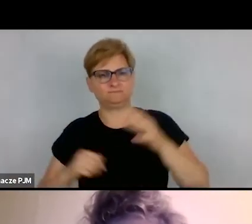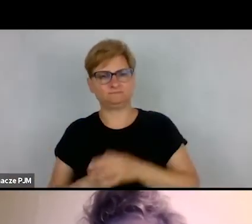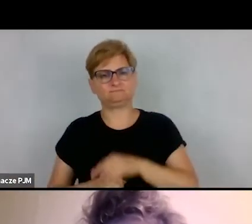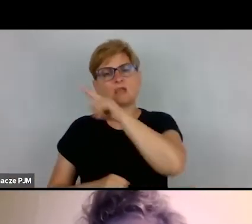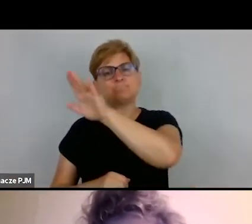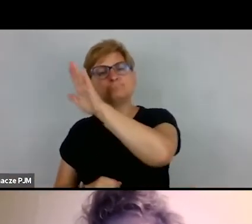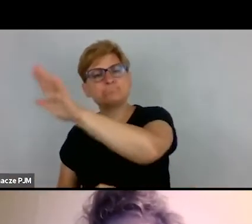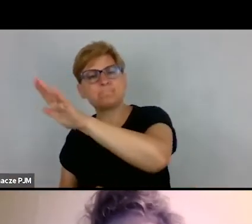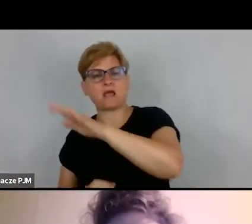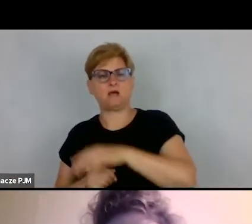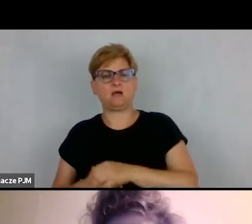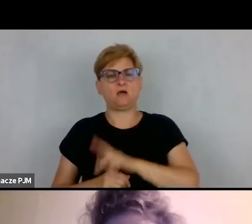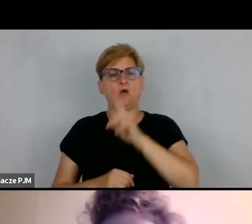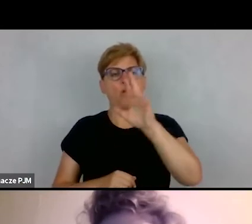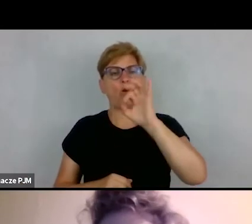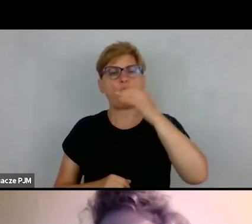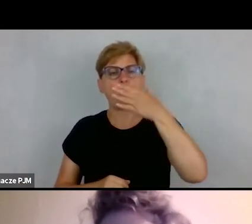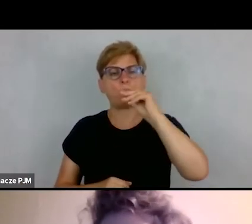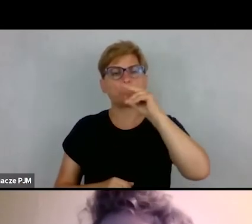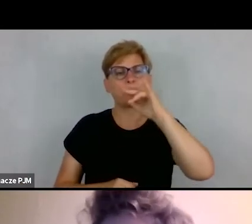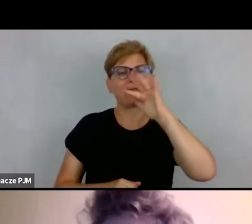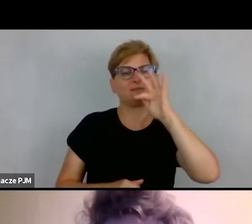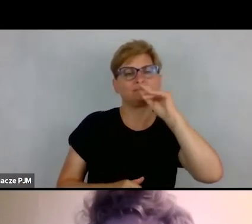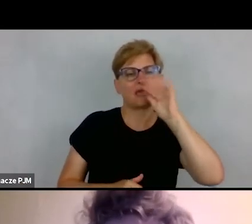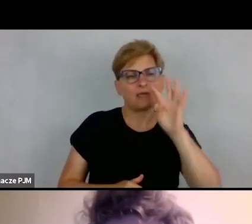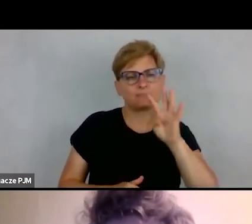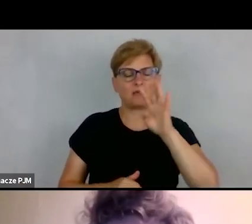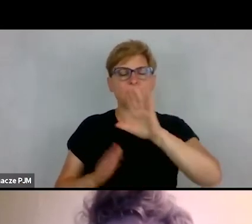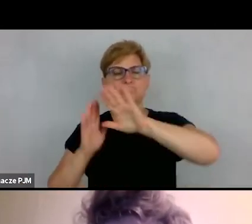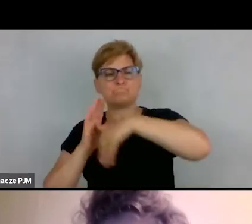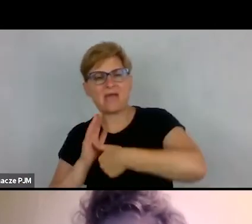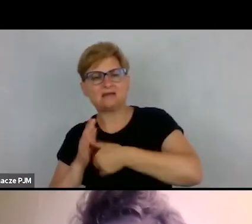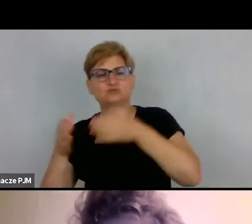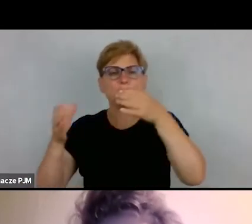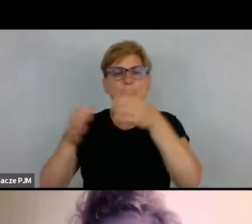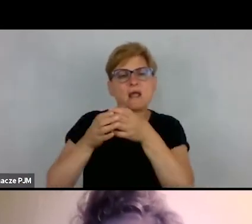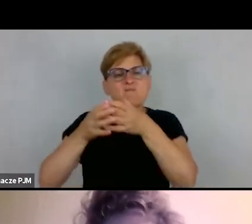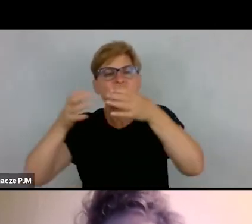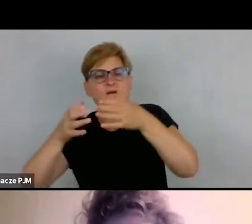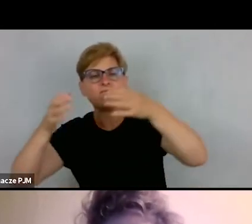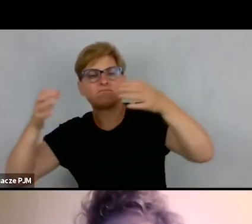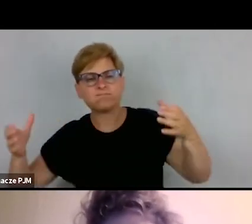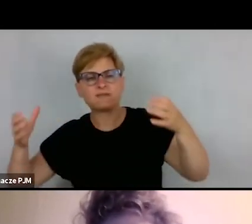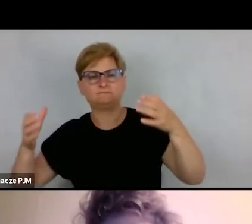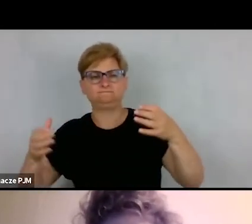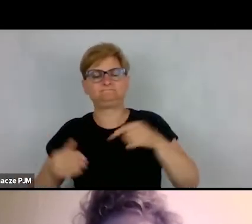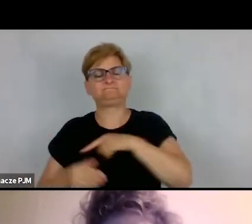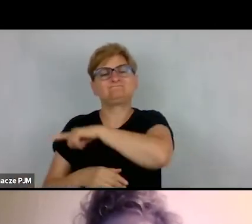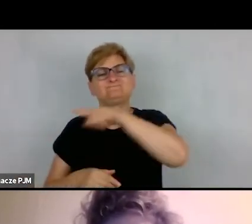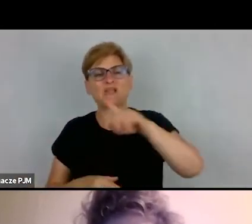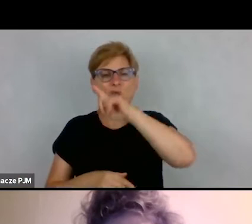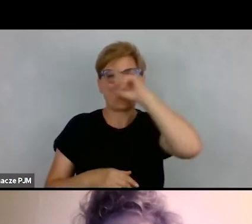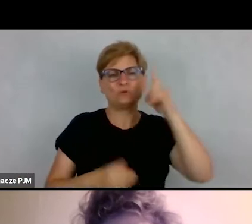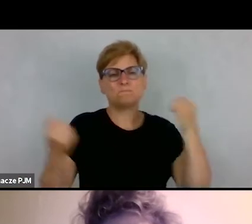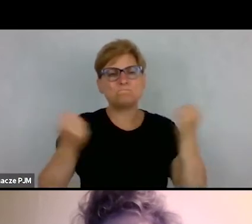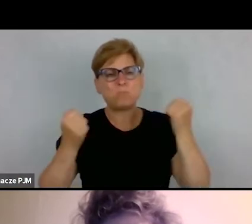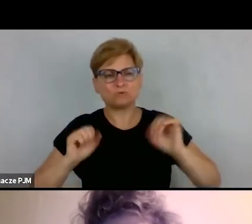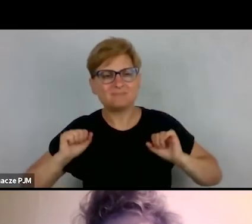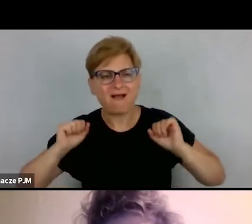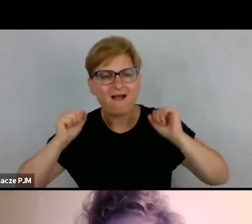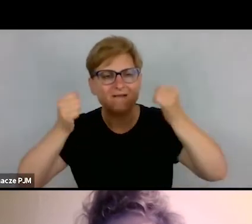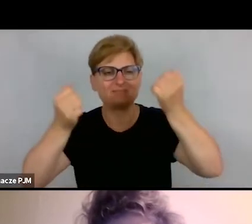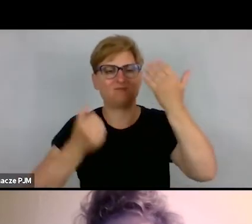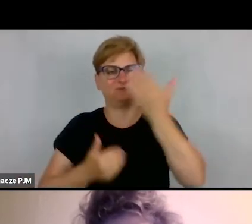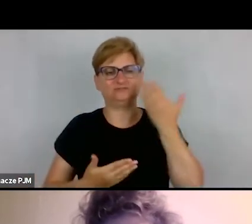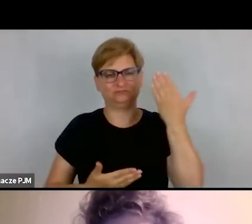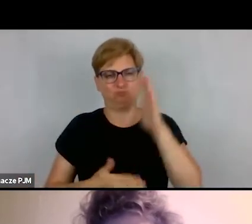collection of organizations working in local communities, and you work through those. Whereas I think in more,